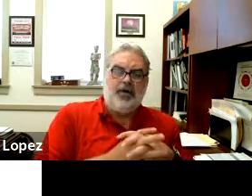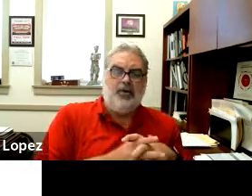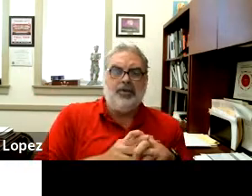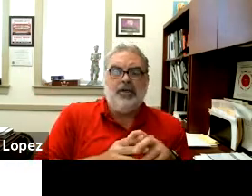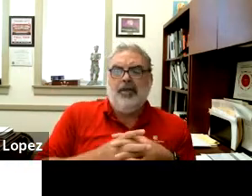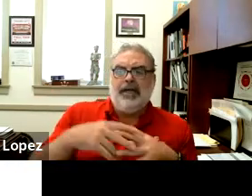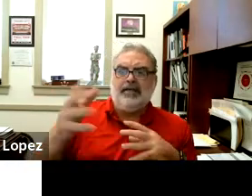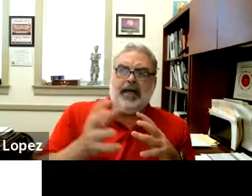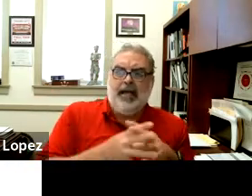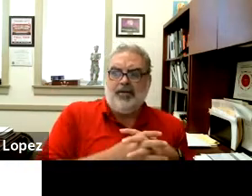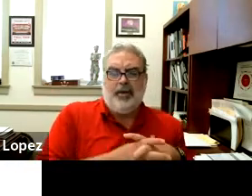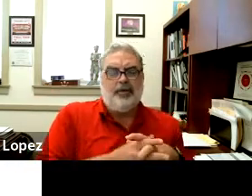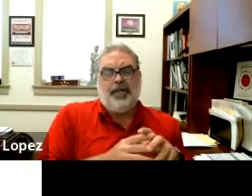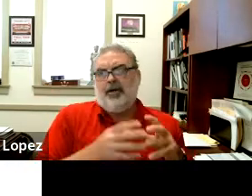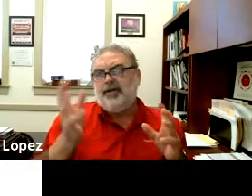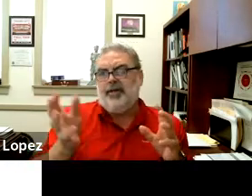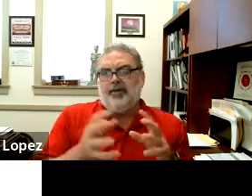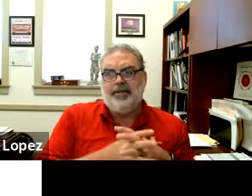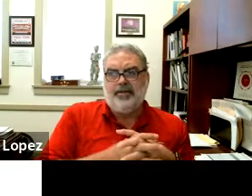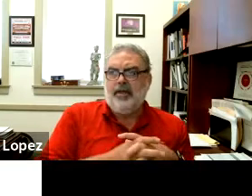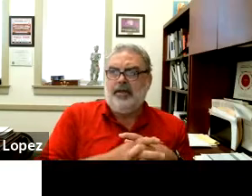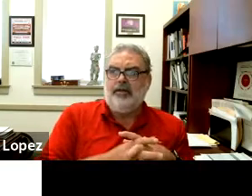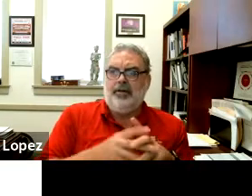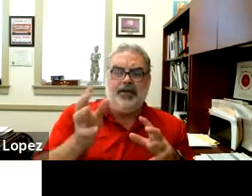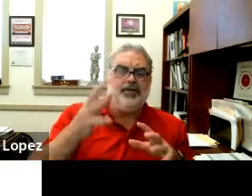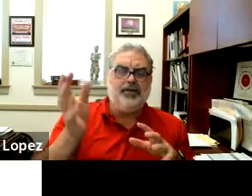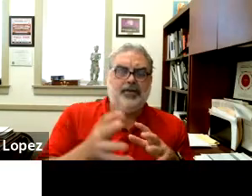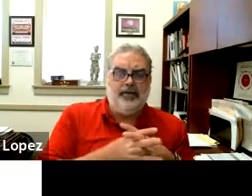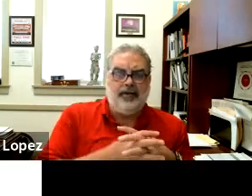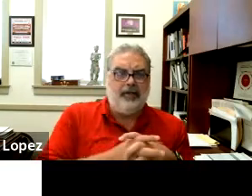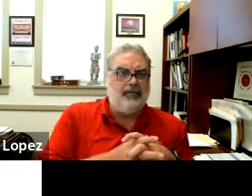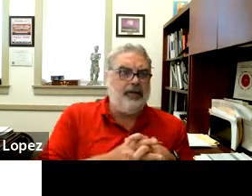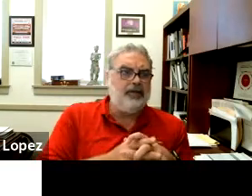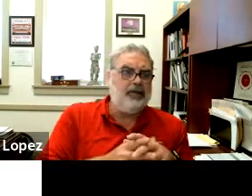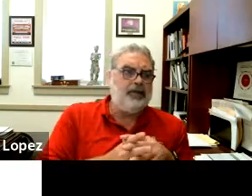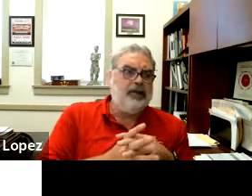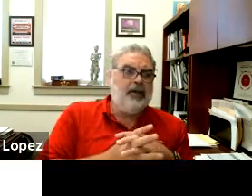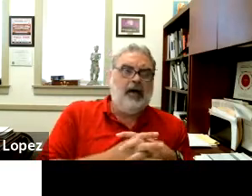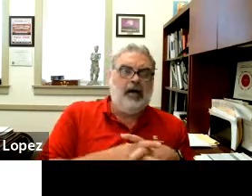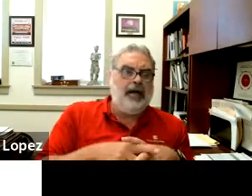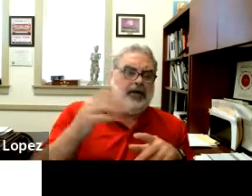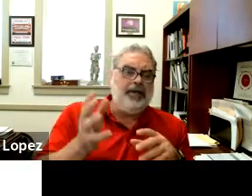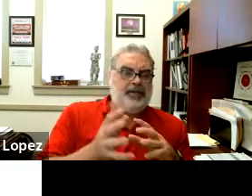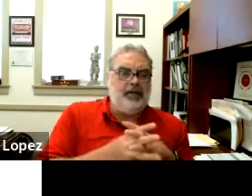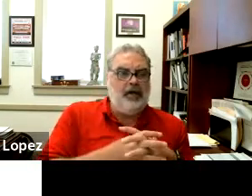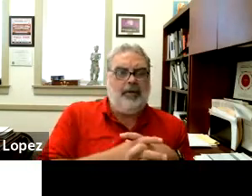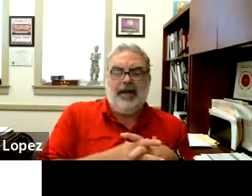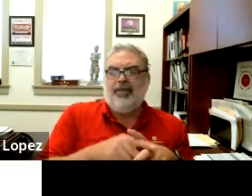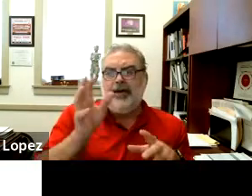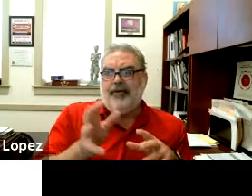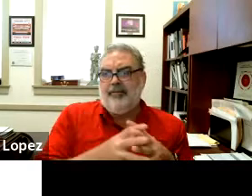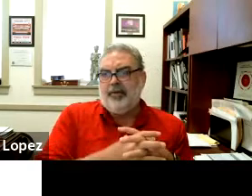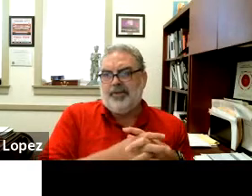Success goals, things like a 20% increase in degrees and credentials and certificates, for instance, an increase